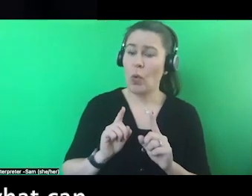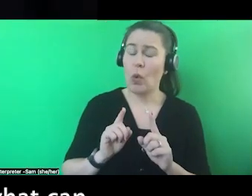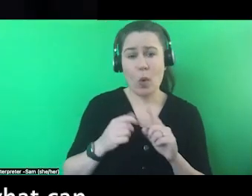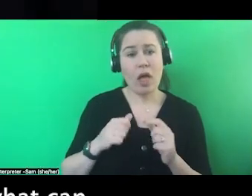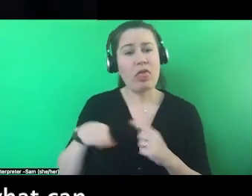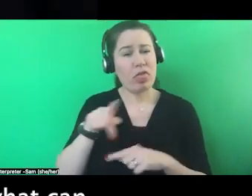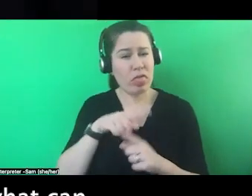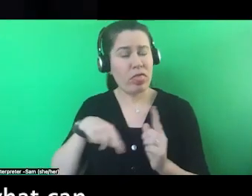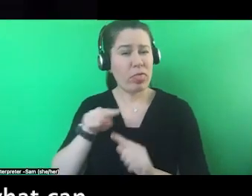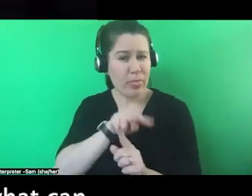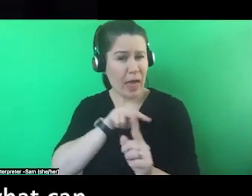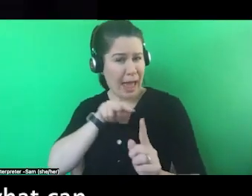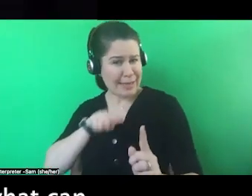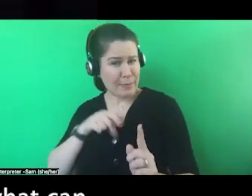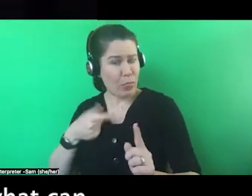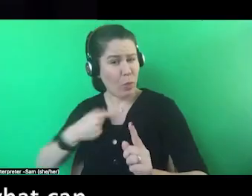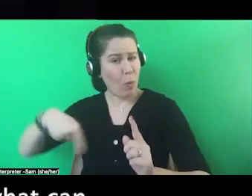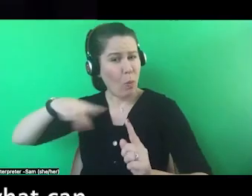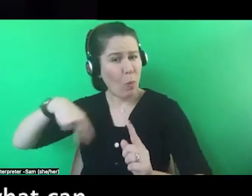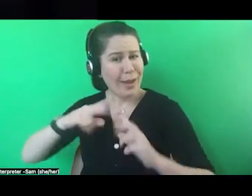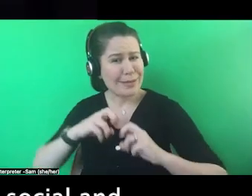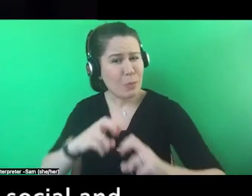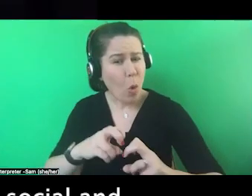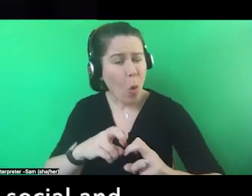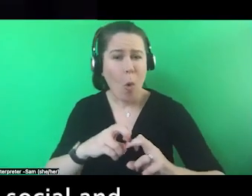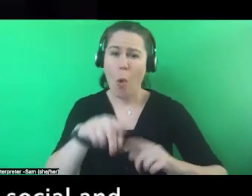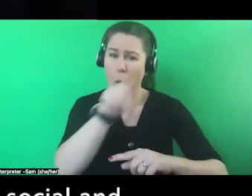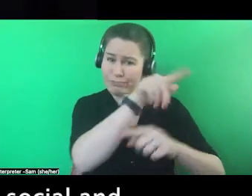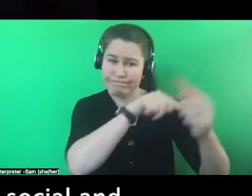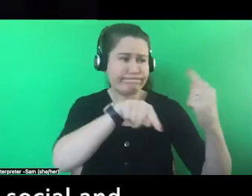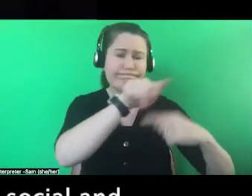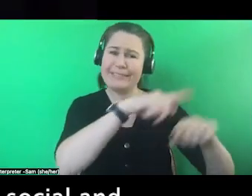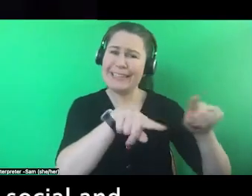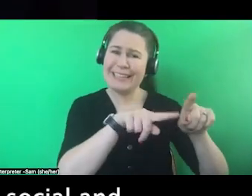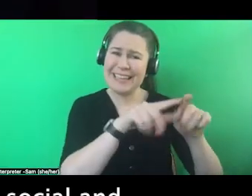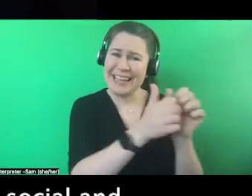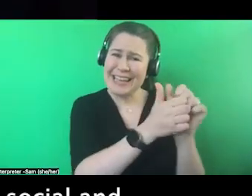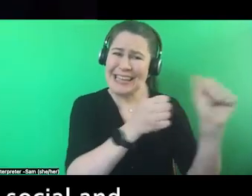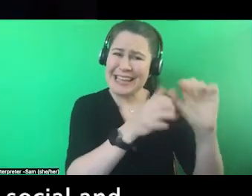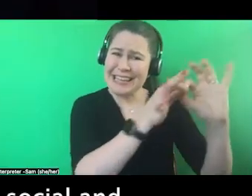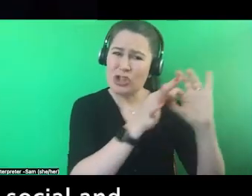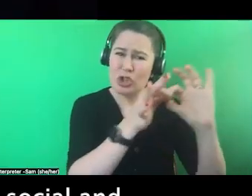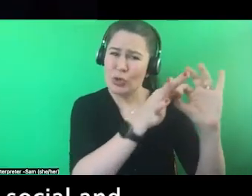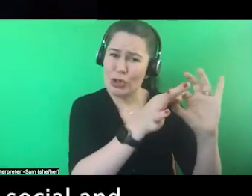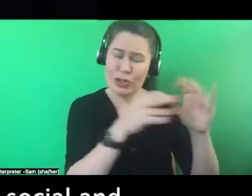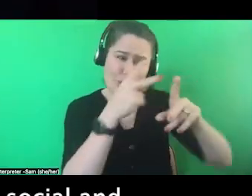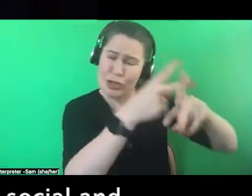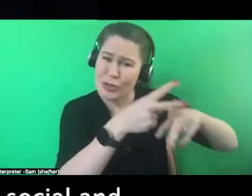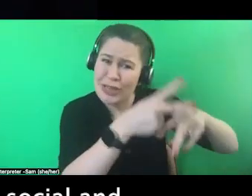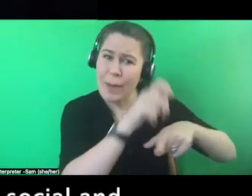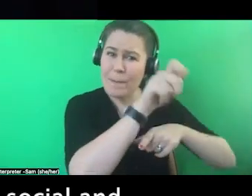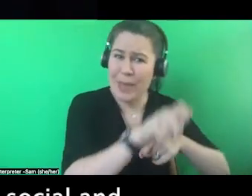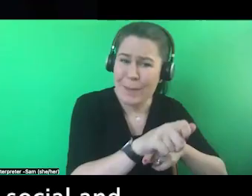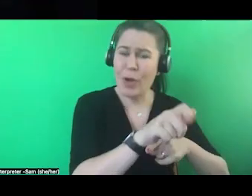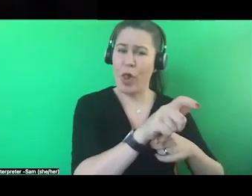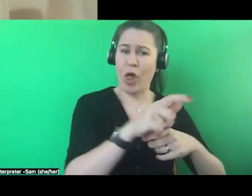both explored was what can institutions do to take care of people and repair things in social and